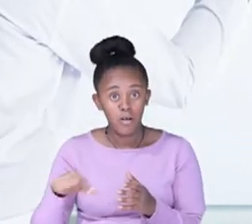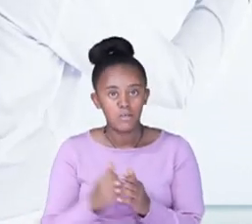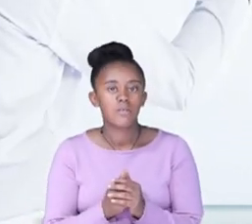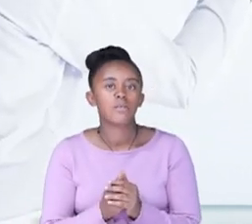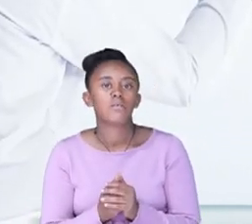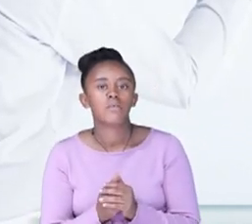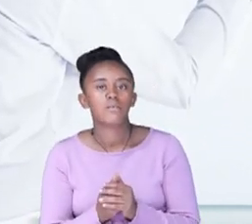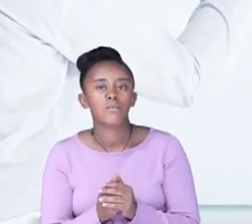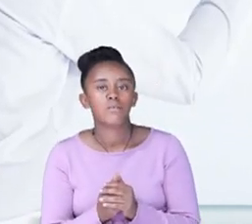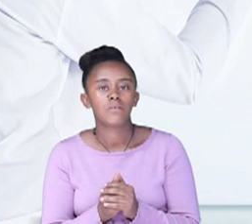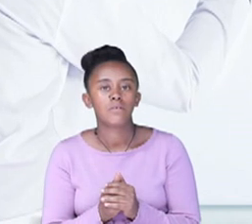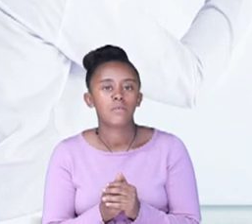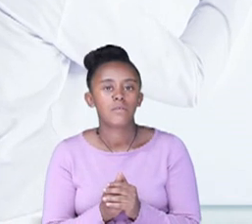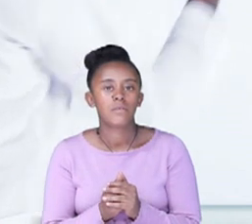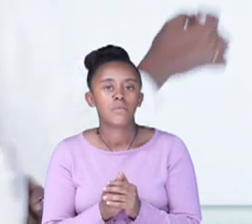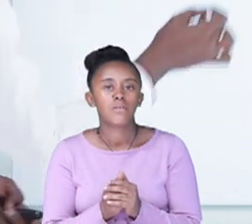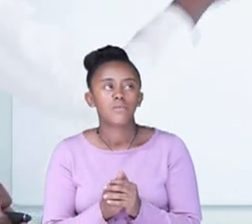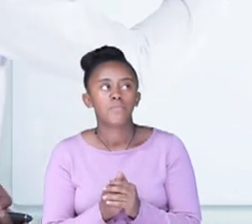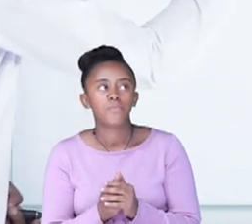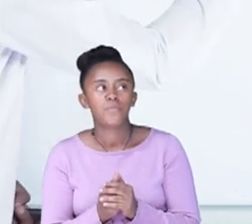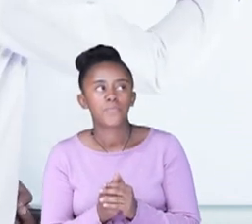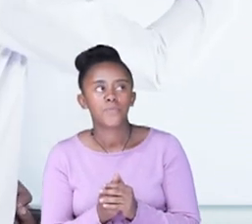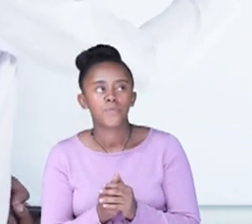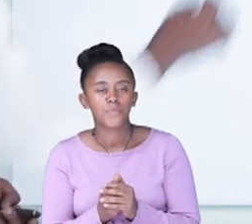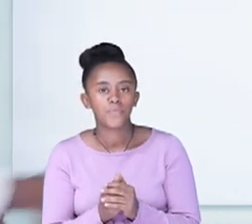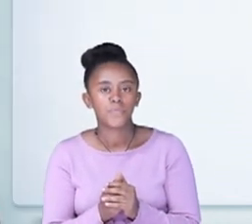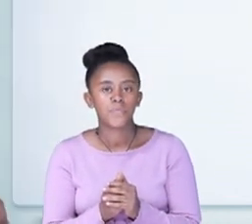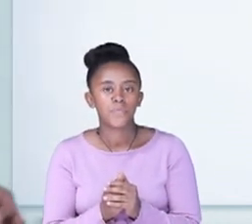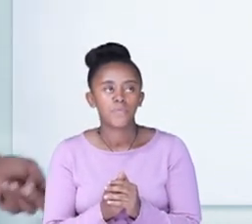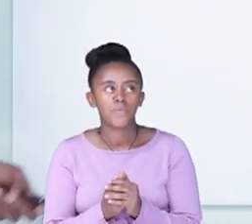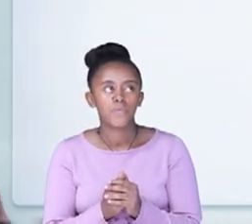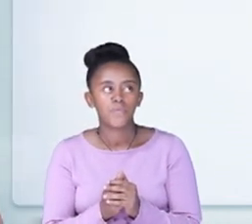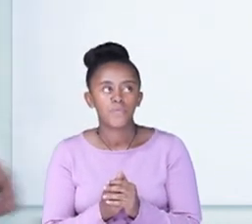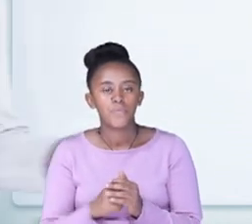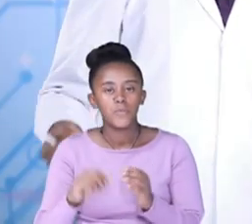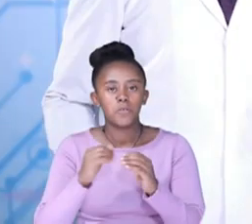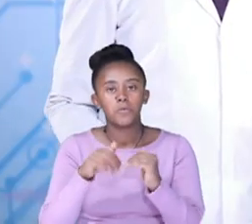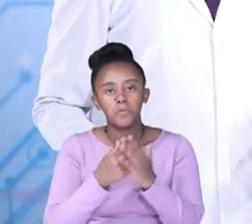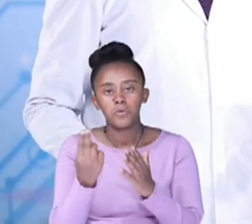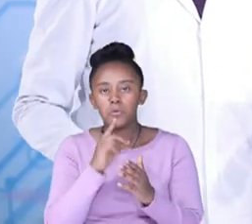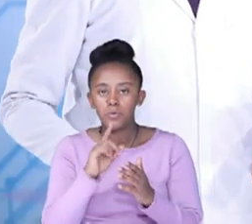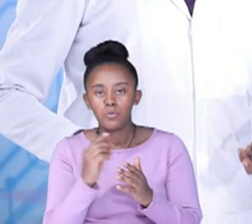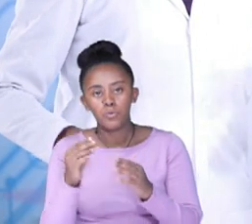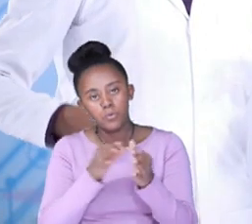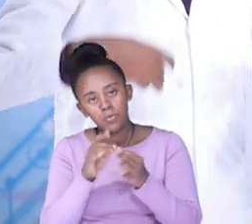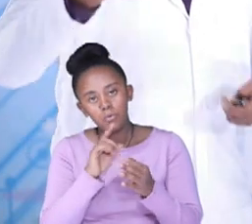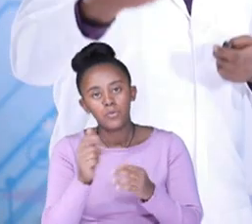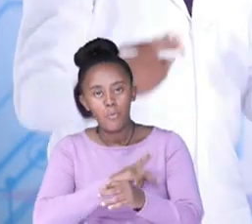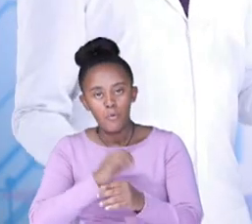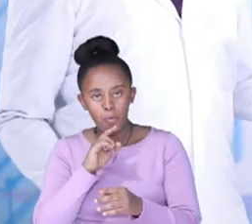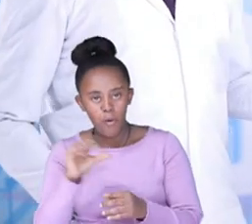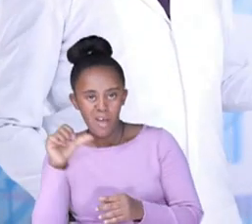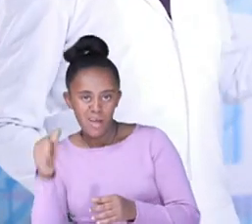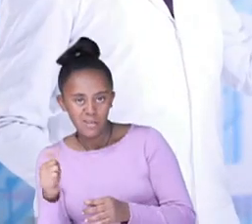charge? The charge which is used to determine, known to be test charge. Actually, test charge is imaginary charge used to determine the property